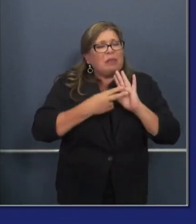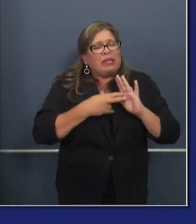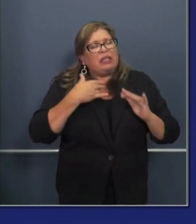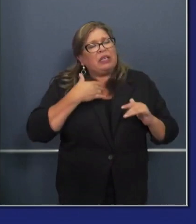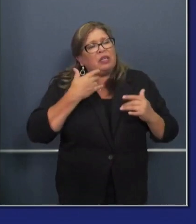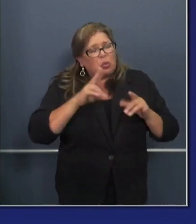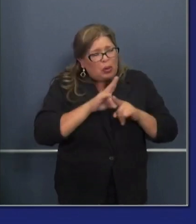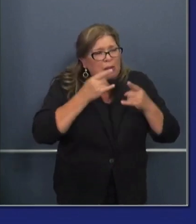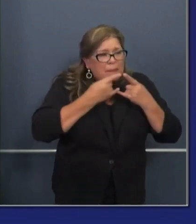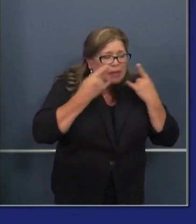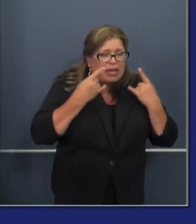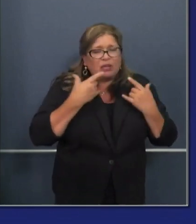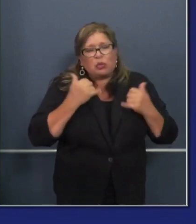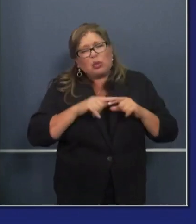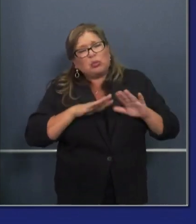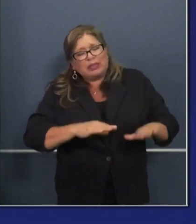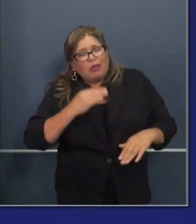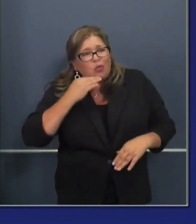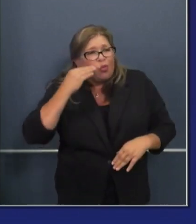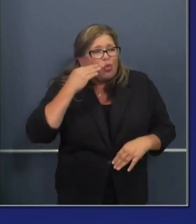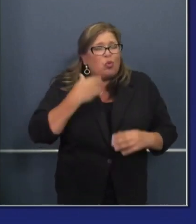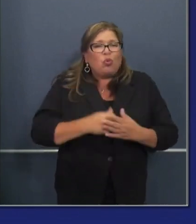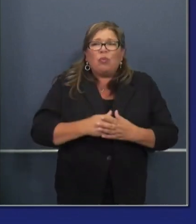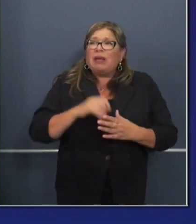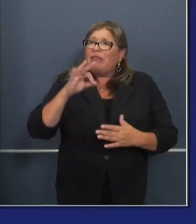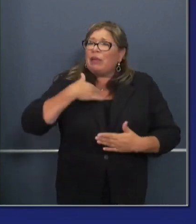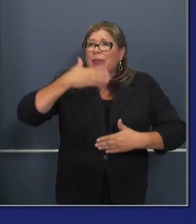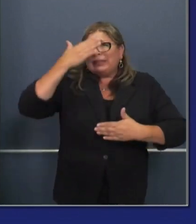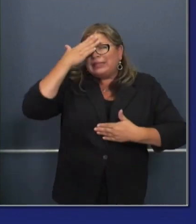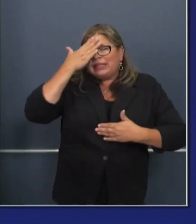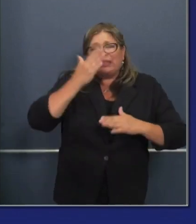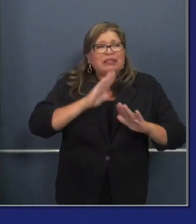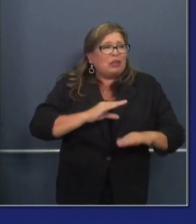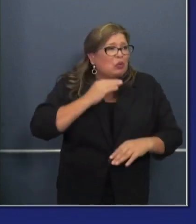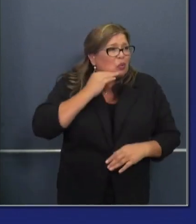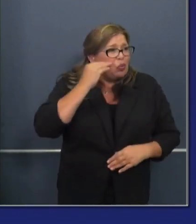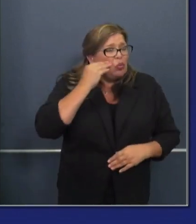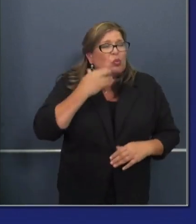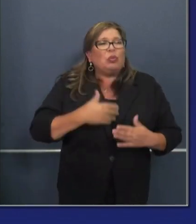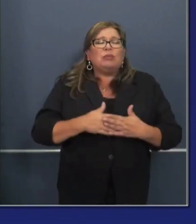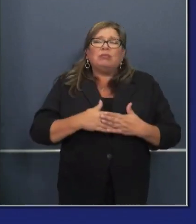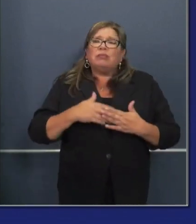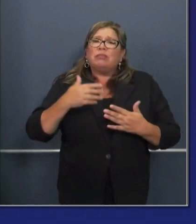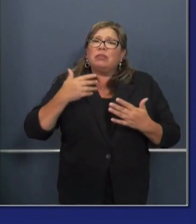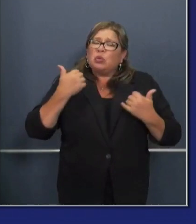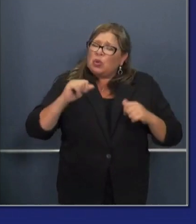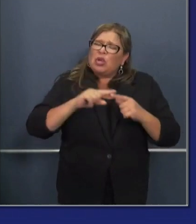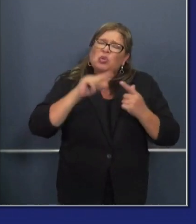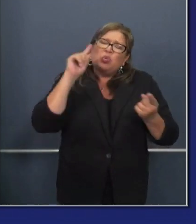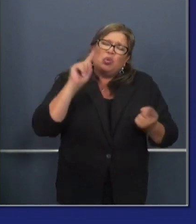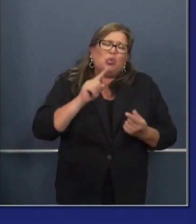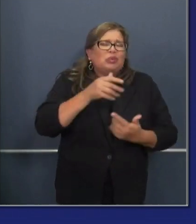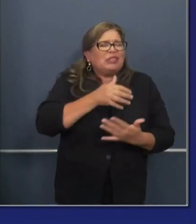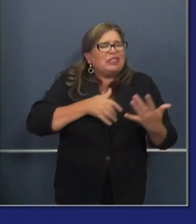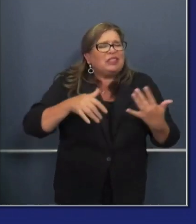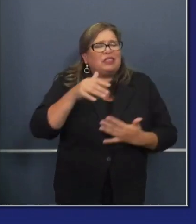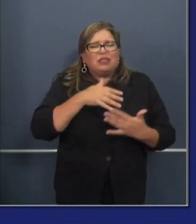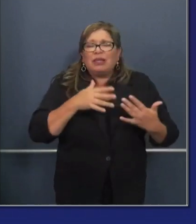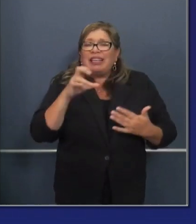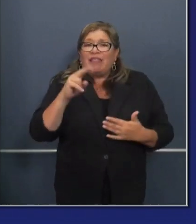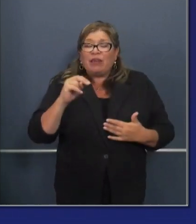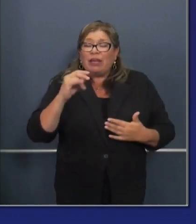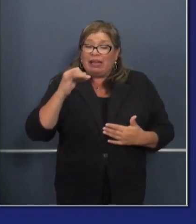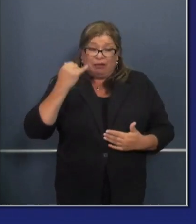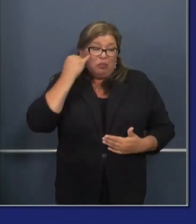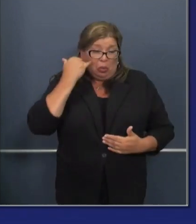and ensuring that when you're sick, you stay at home. When you're sick, you reduce your interaction with others, even those people in your own